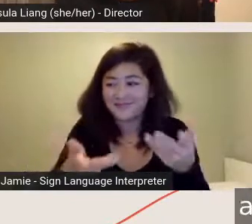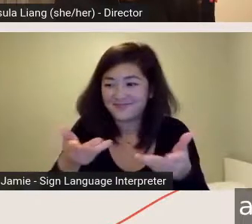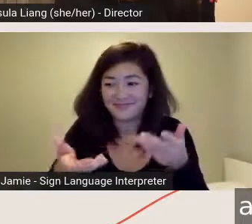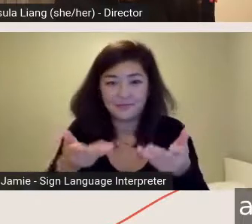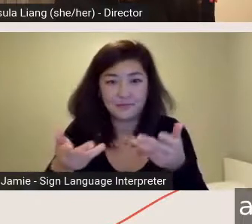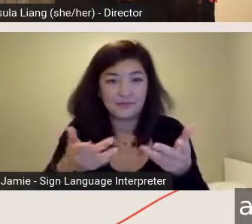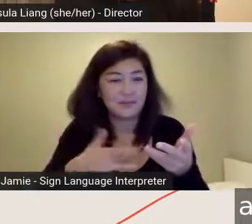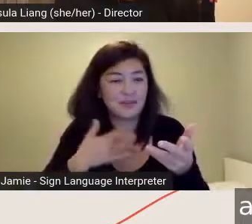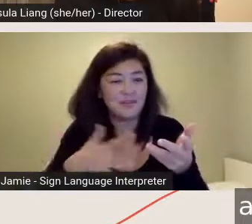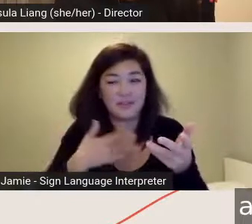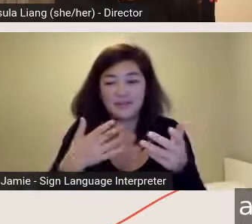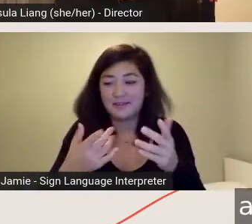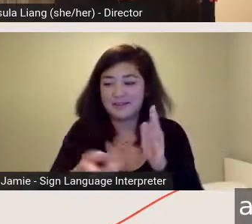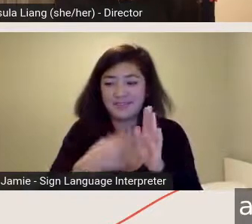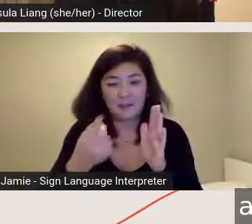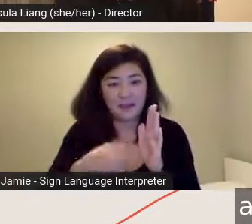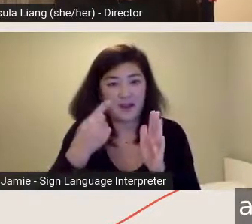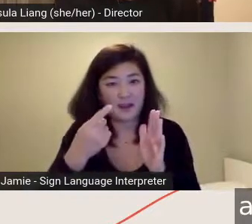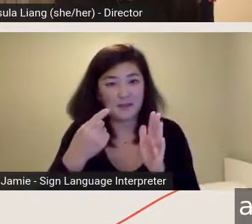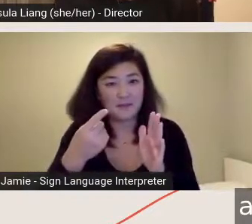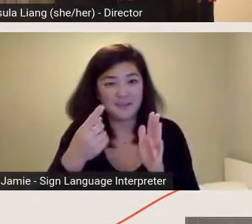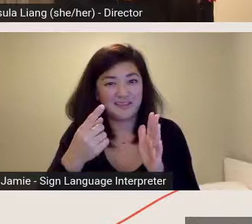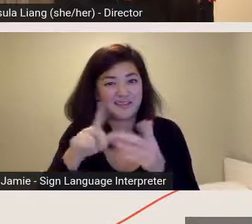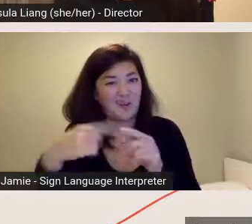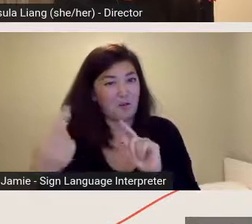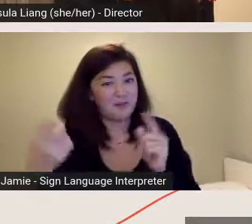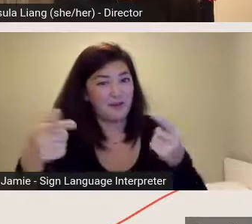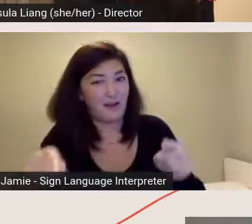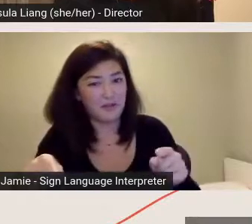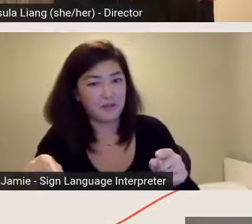of fact, sometimes it has the opposite effect.